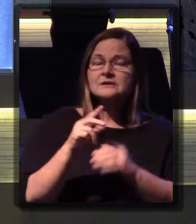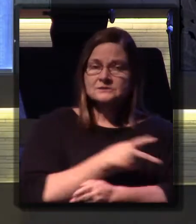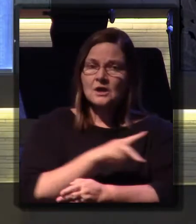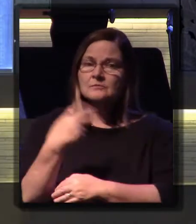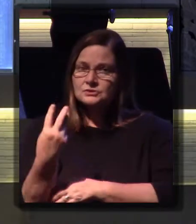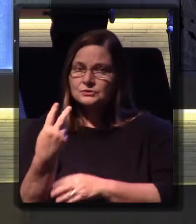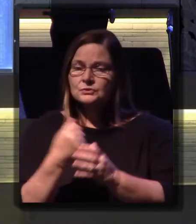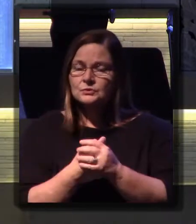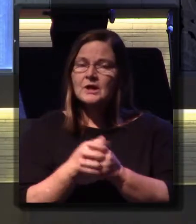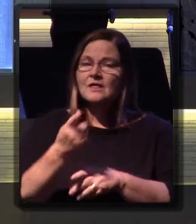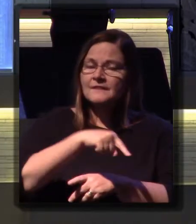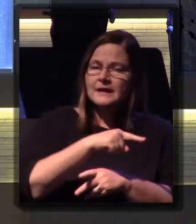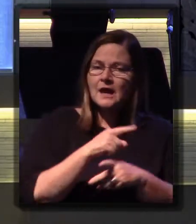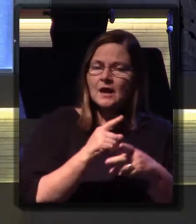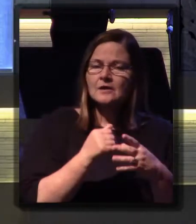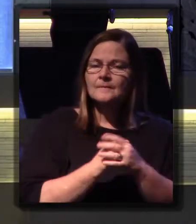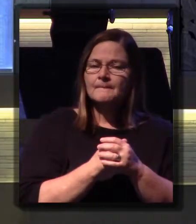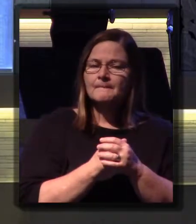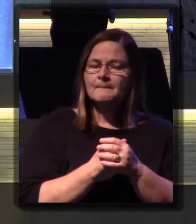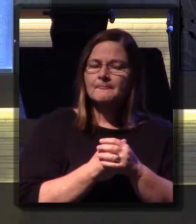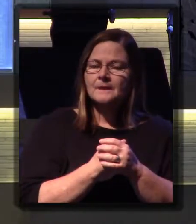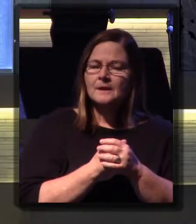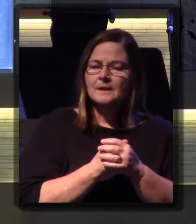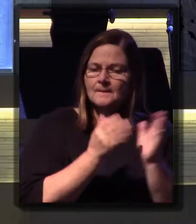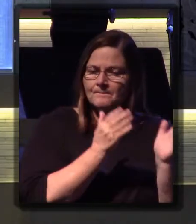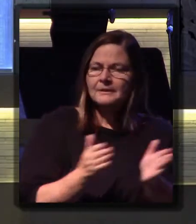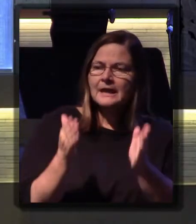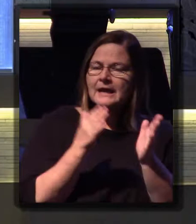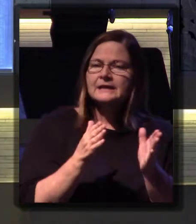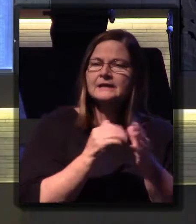anointed. What are they doing? They are, verse 1 of Psalm 2,